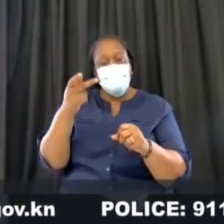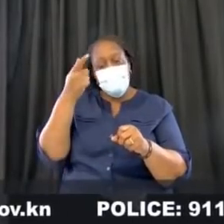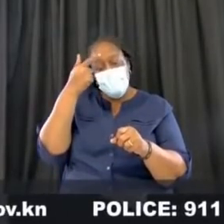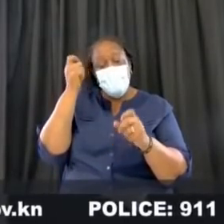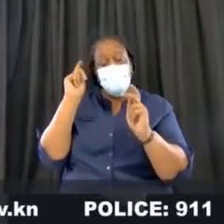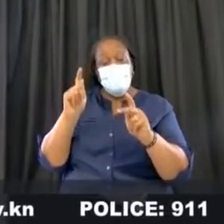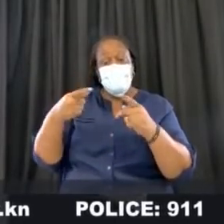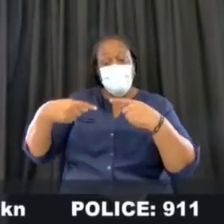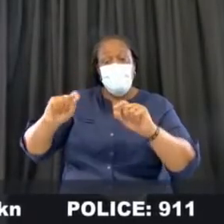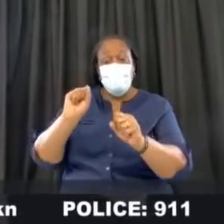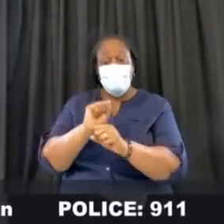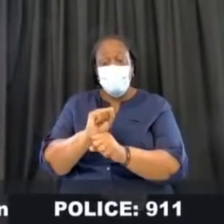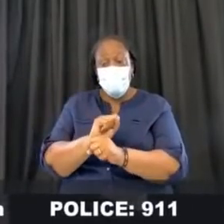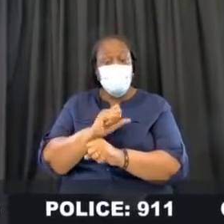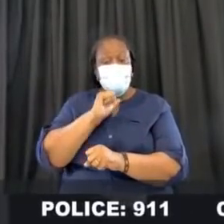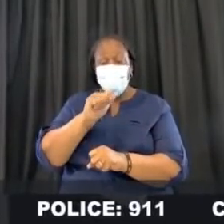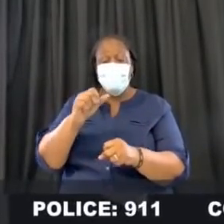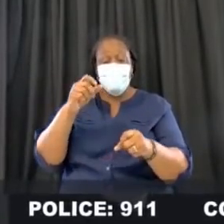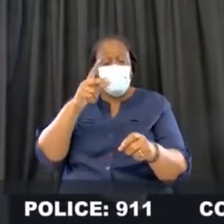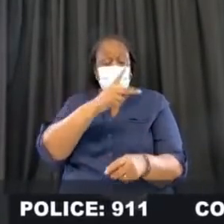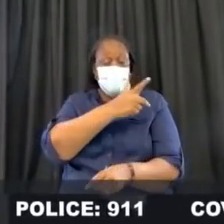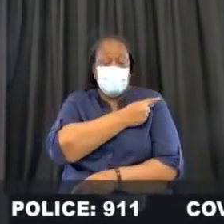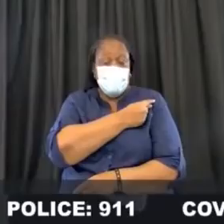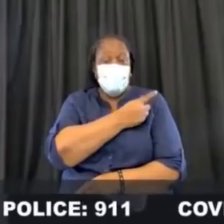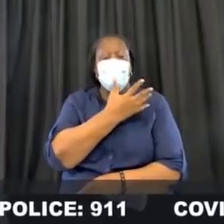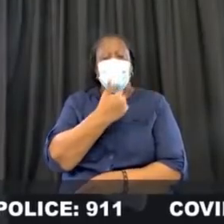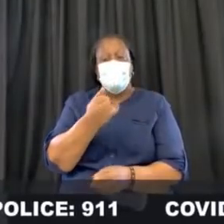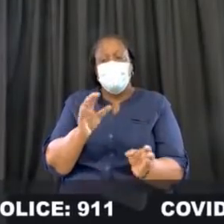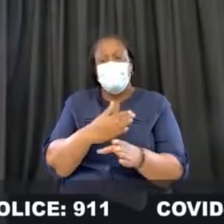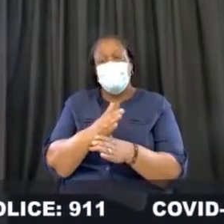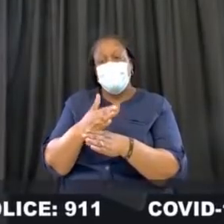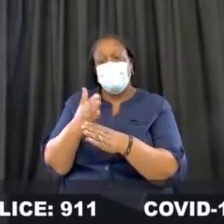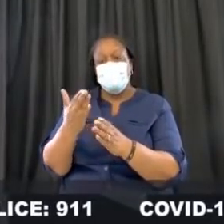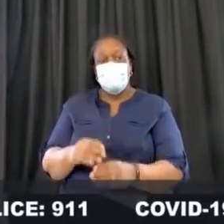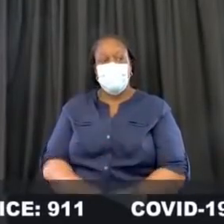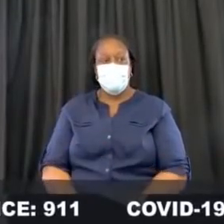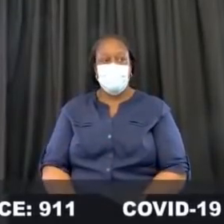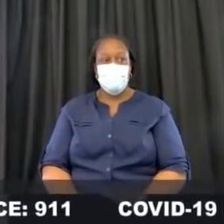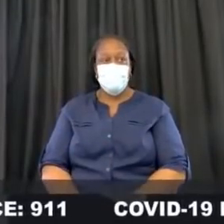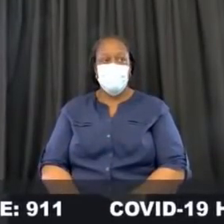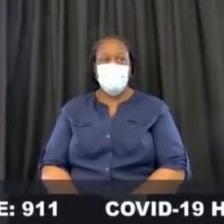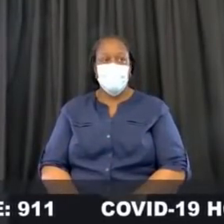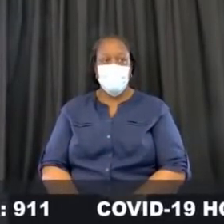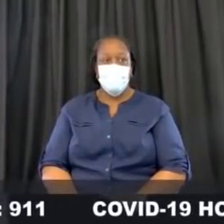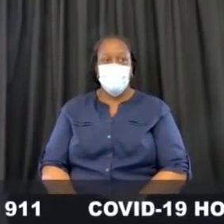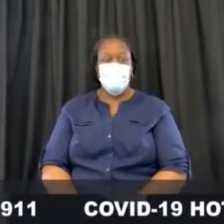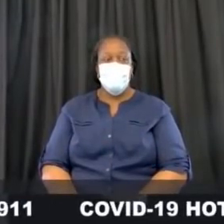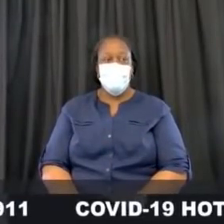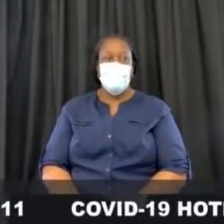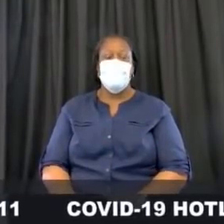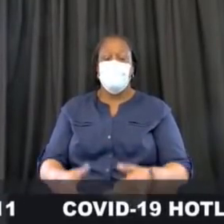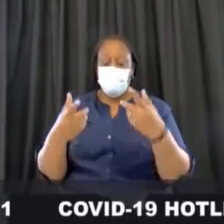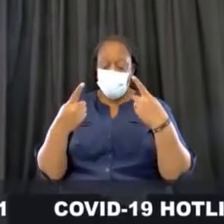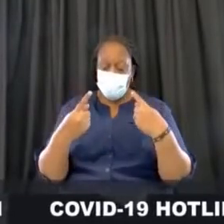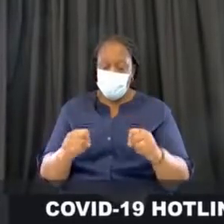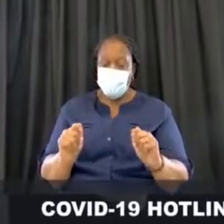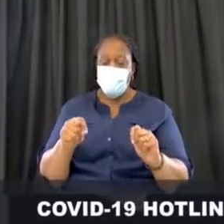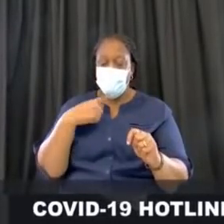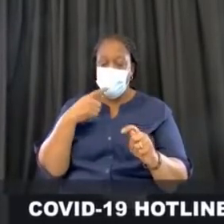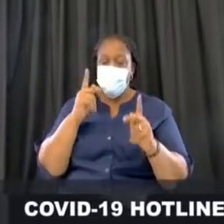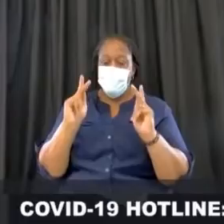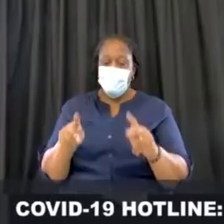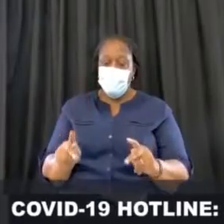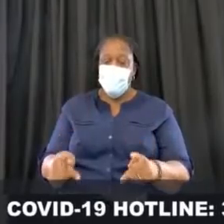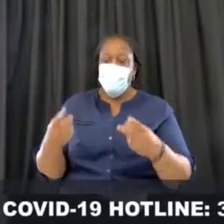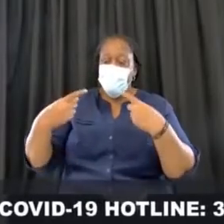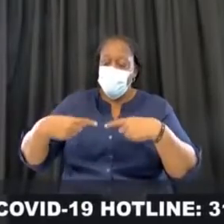wave, once you have increased cases, you're going to have more hospitalizations and you may have more deaths. And the way we're going to